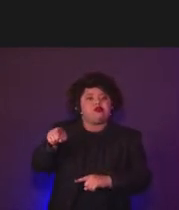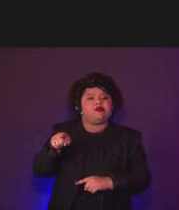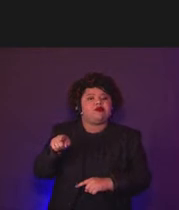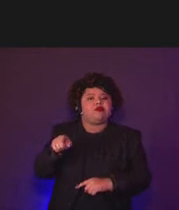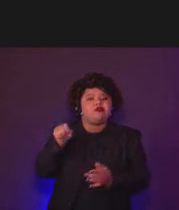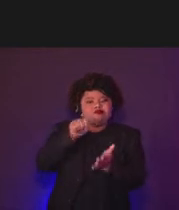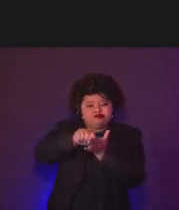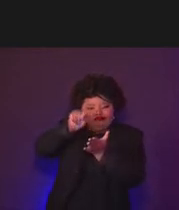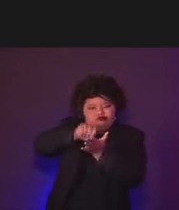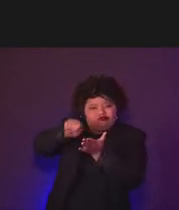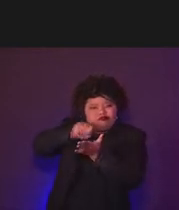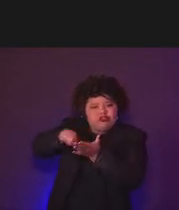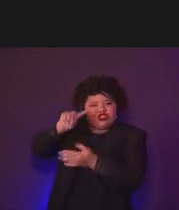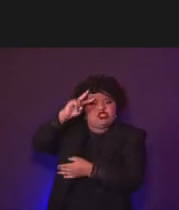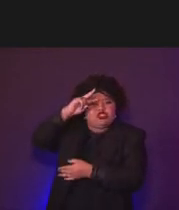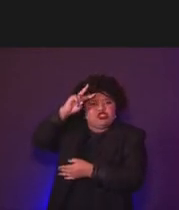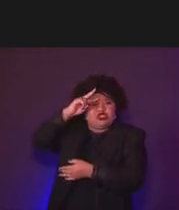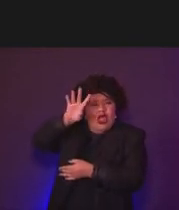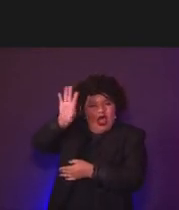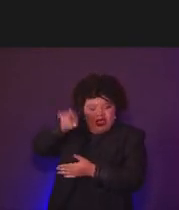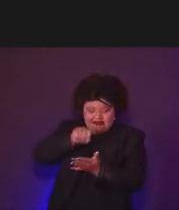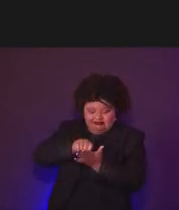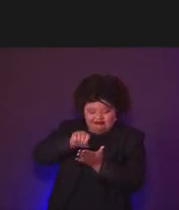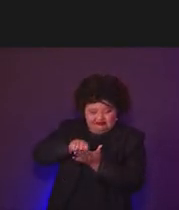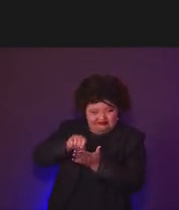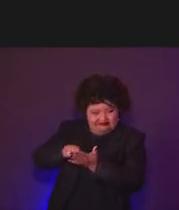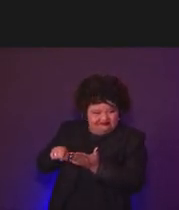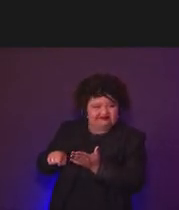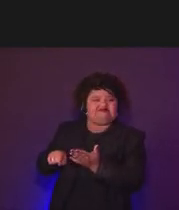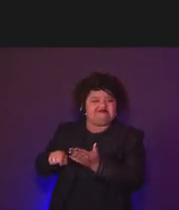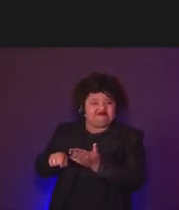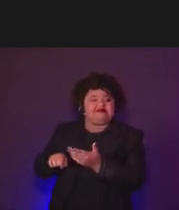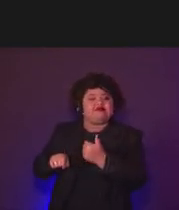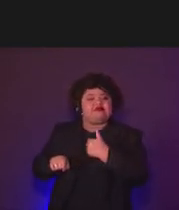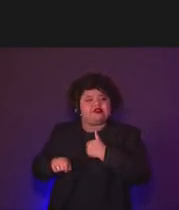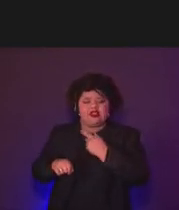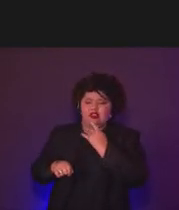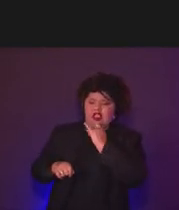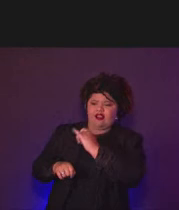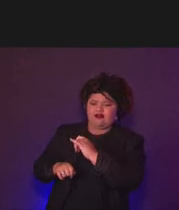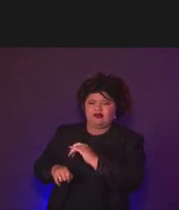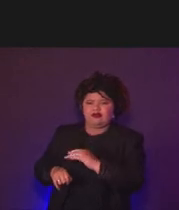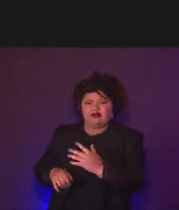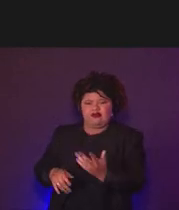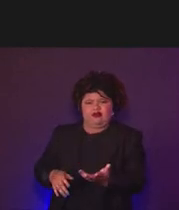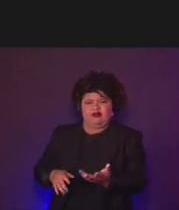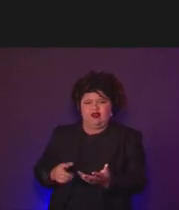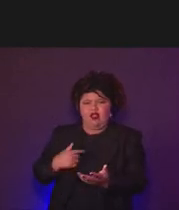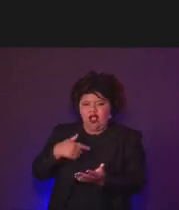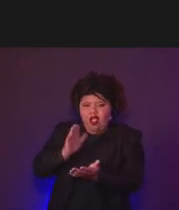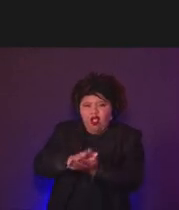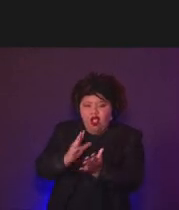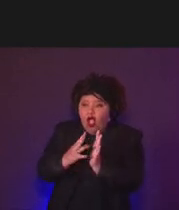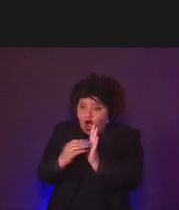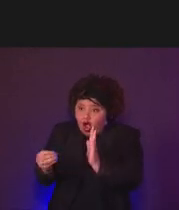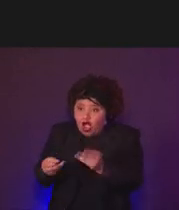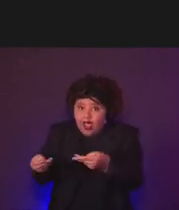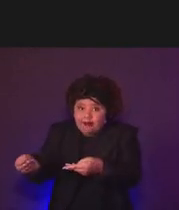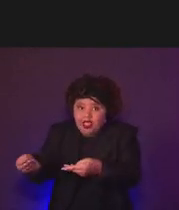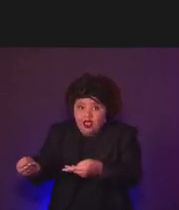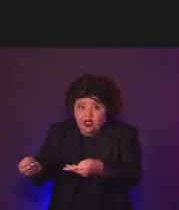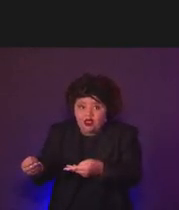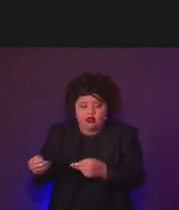well, really on my computer, and called copy, and nobody came.